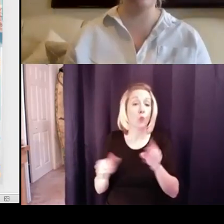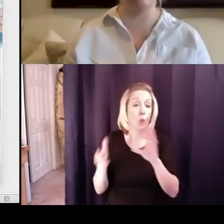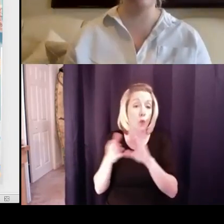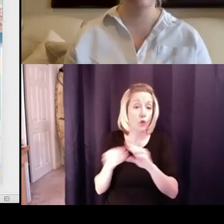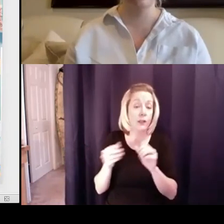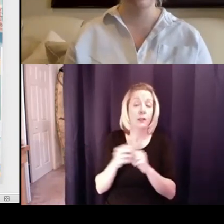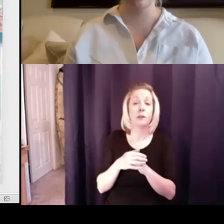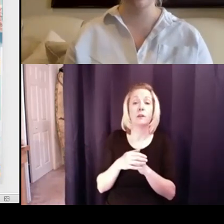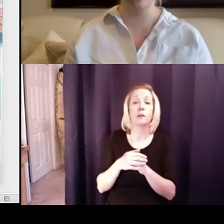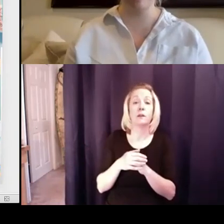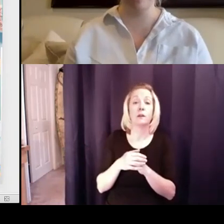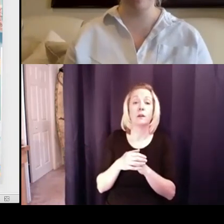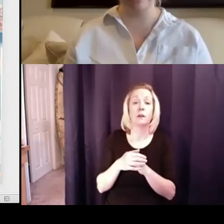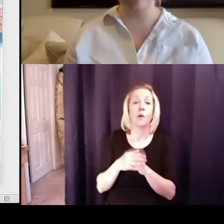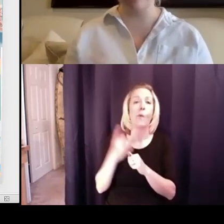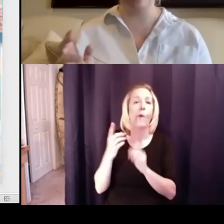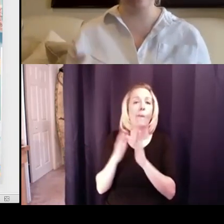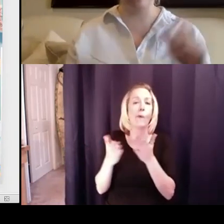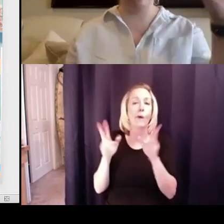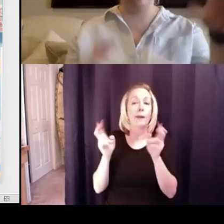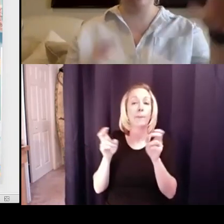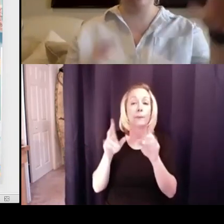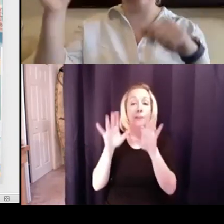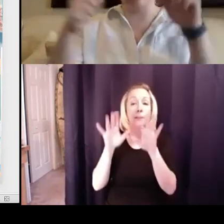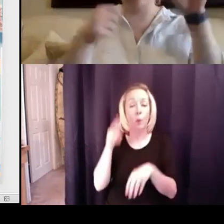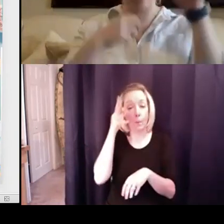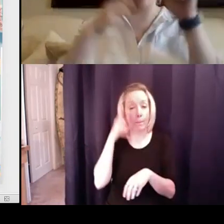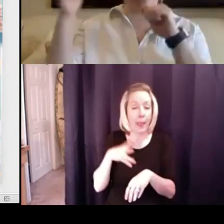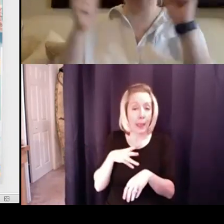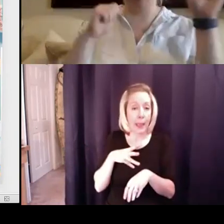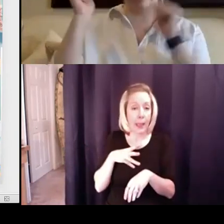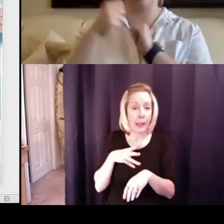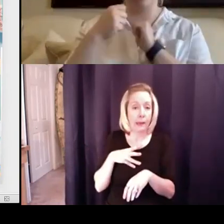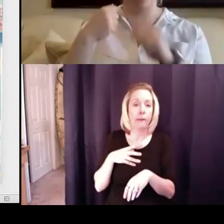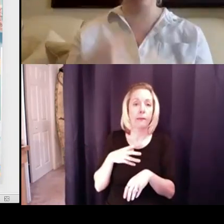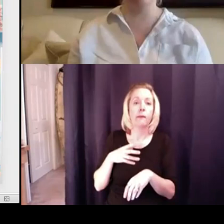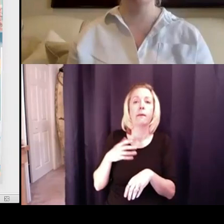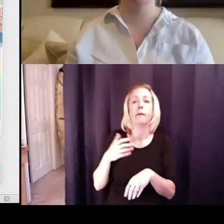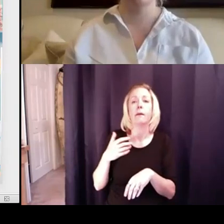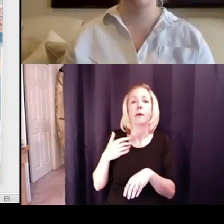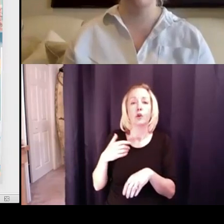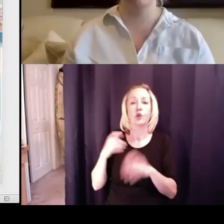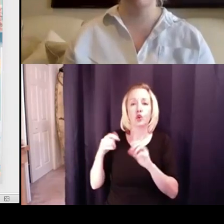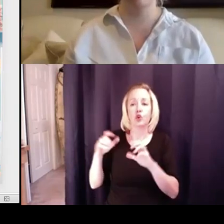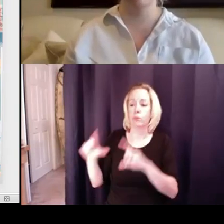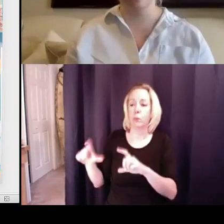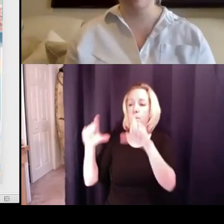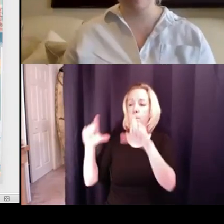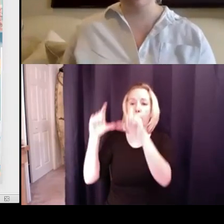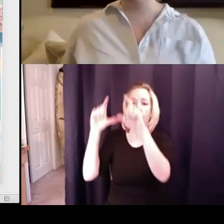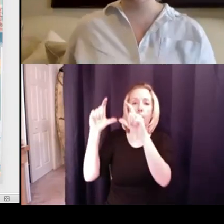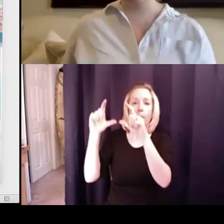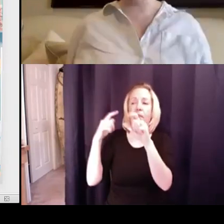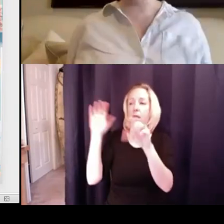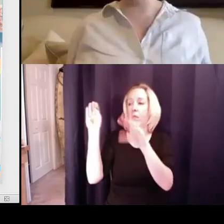did like a snowman book, and she made a snowman, and we had different objects that you can kind of put on and rebuild the